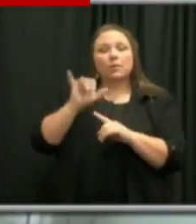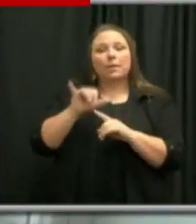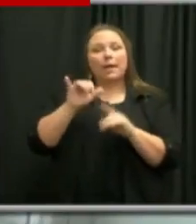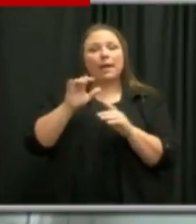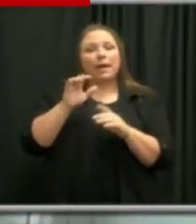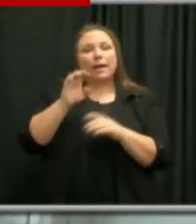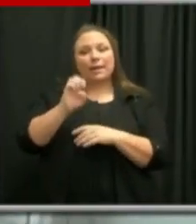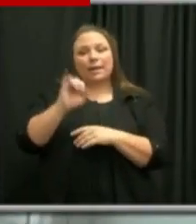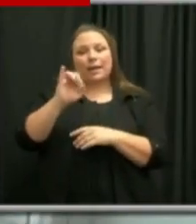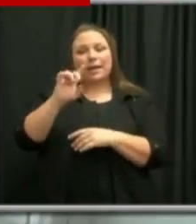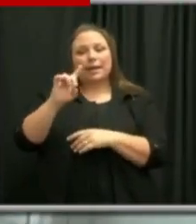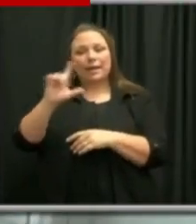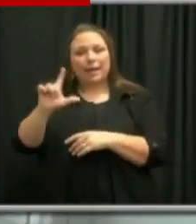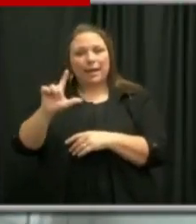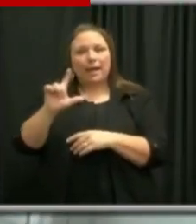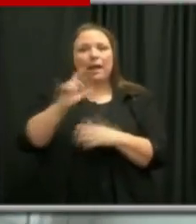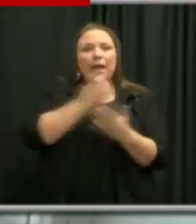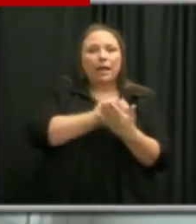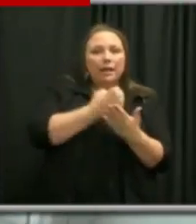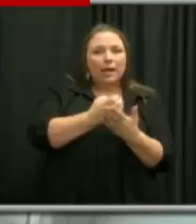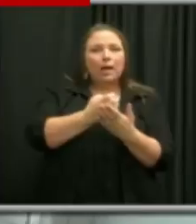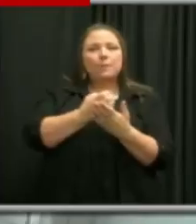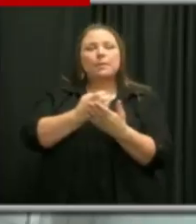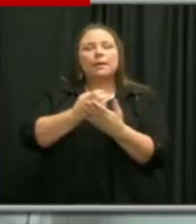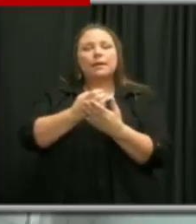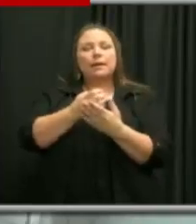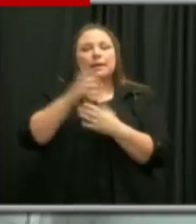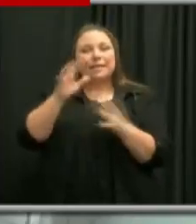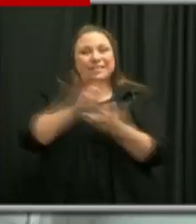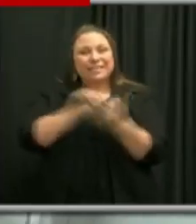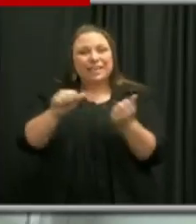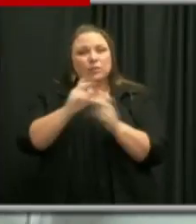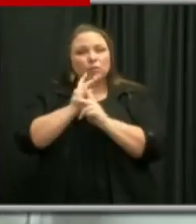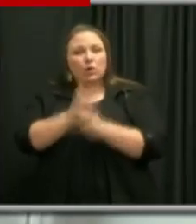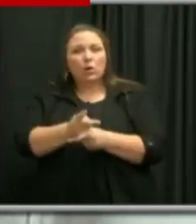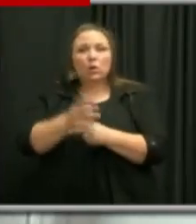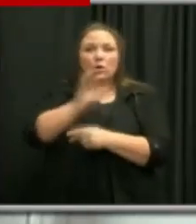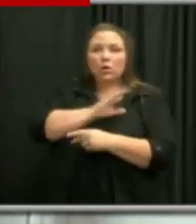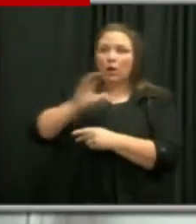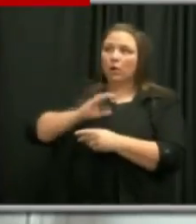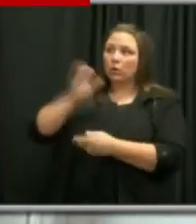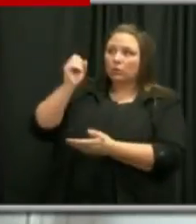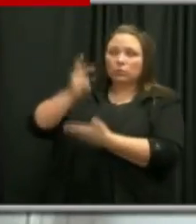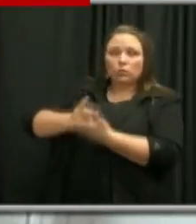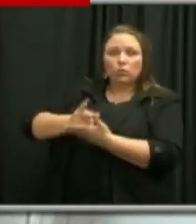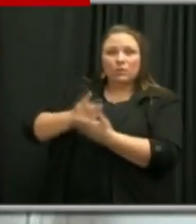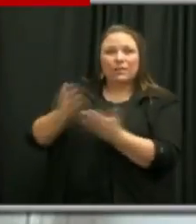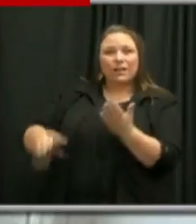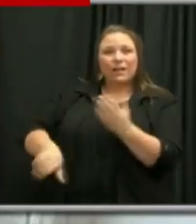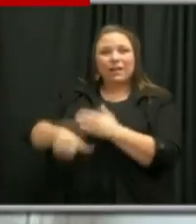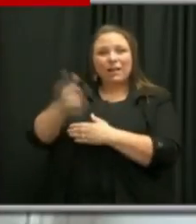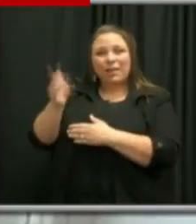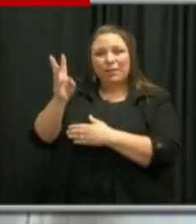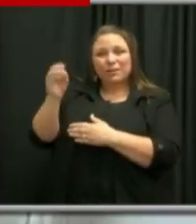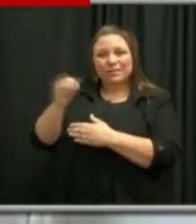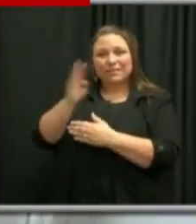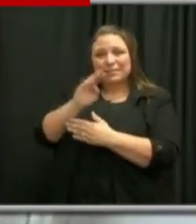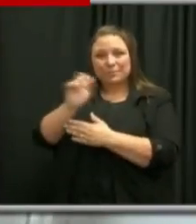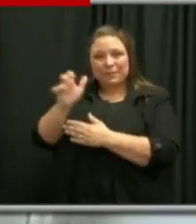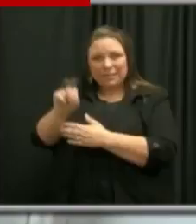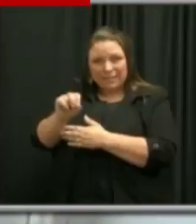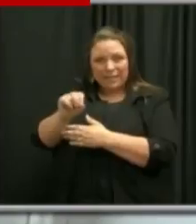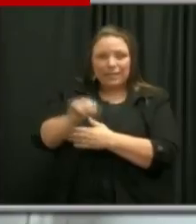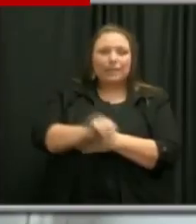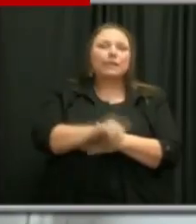or EIDLs, Congress authorized another $60 billion in funding, $50 billion for the loans and